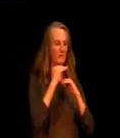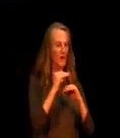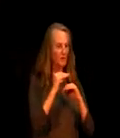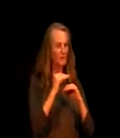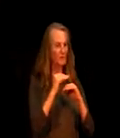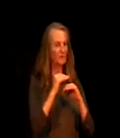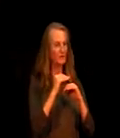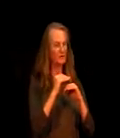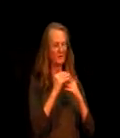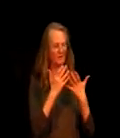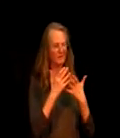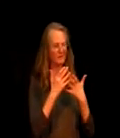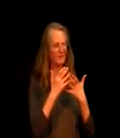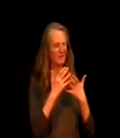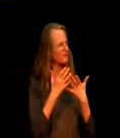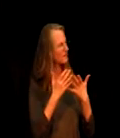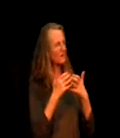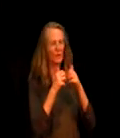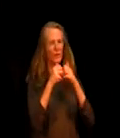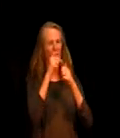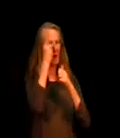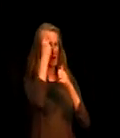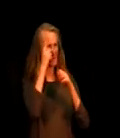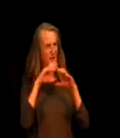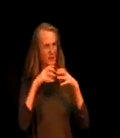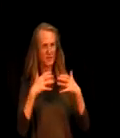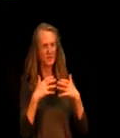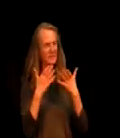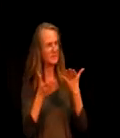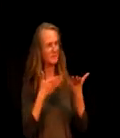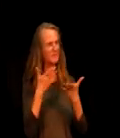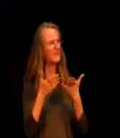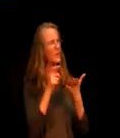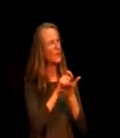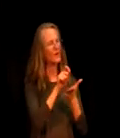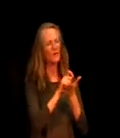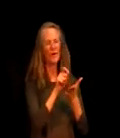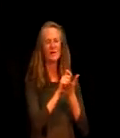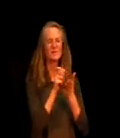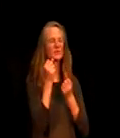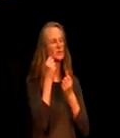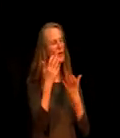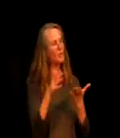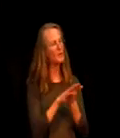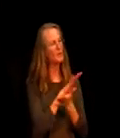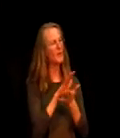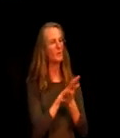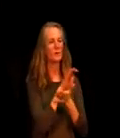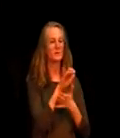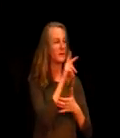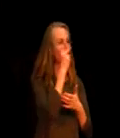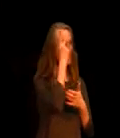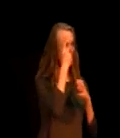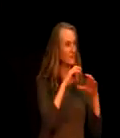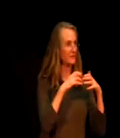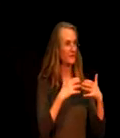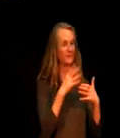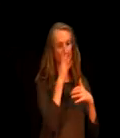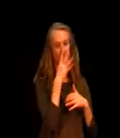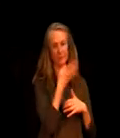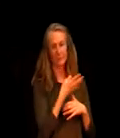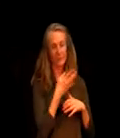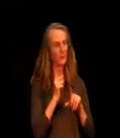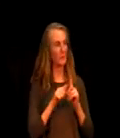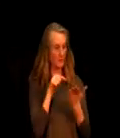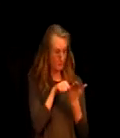with the politicians. I can't tell you how many thousands of papers we've written that they never paid any attention to. And somehow they